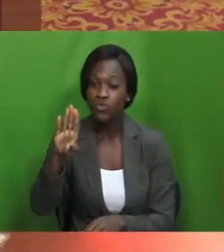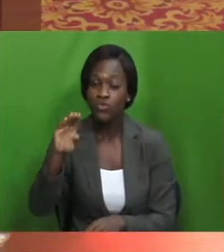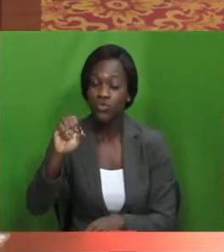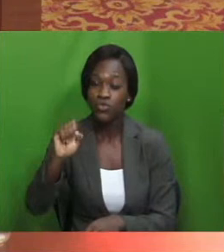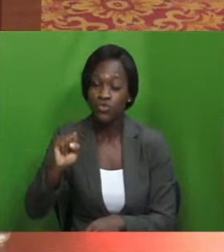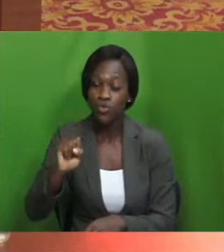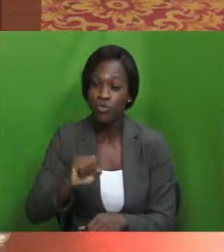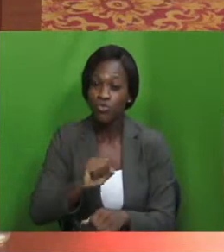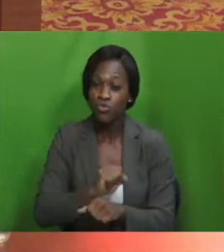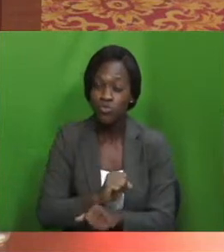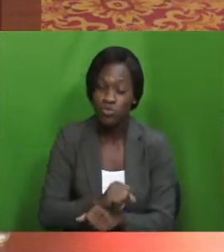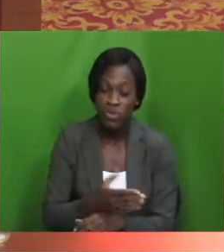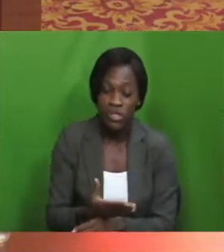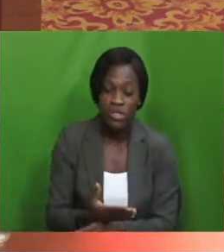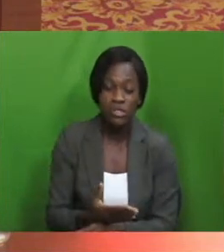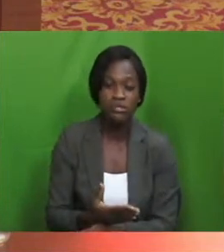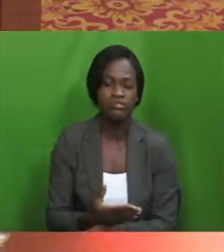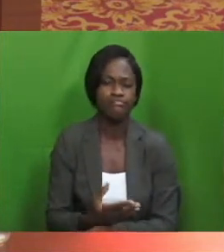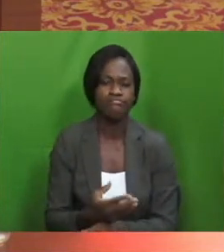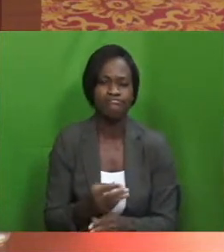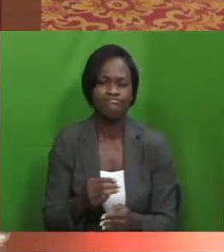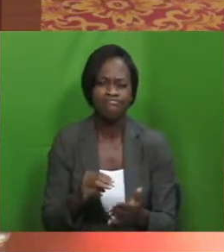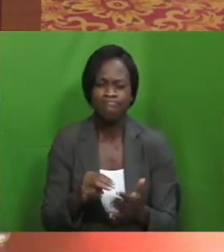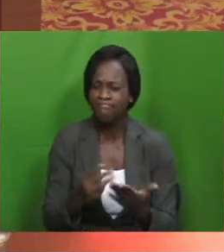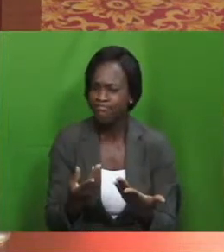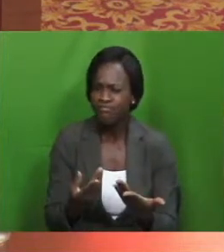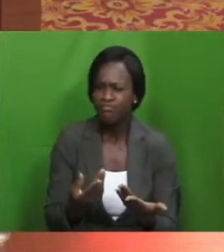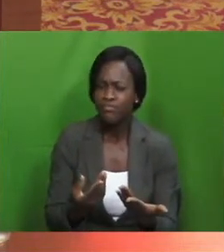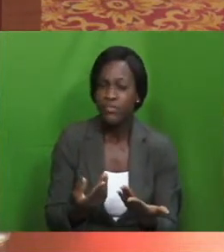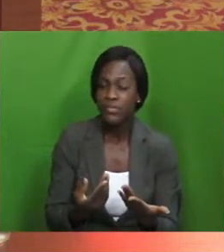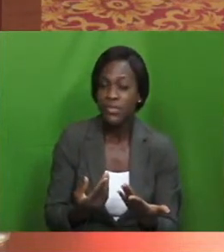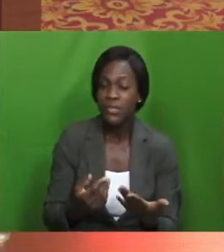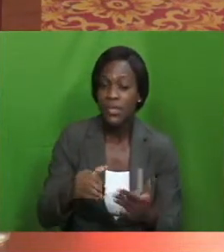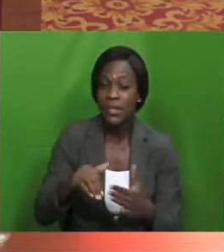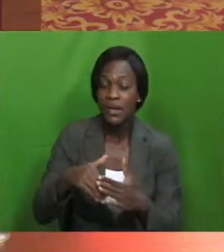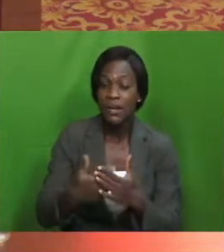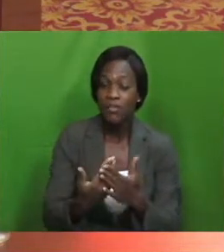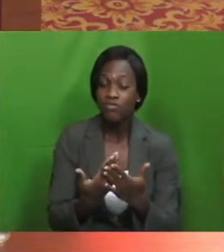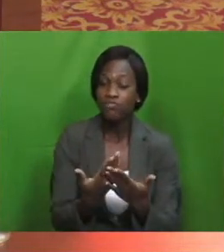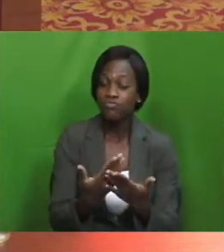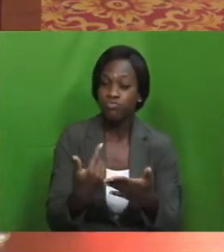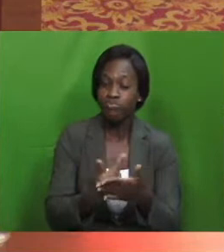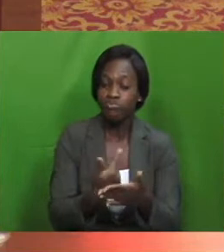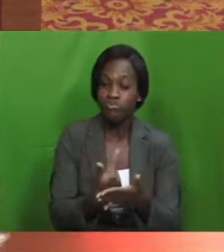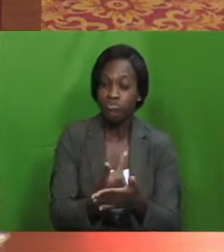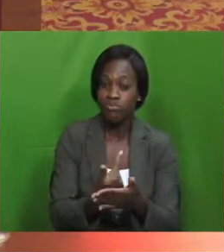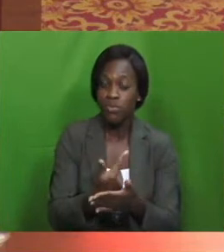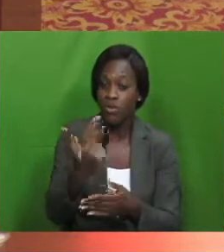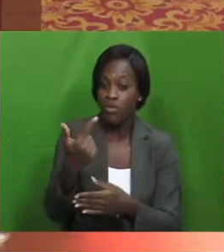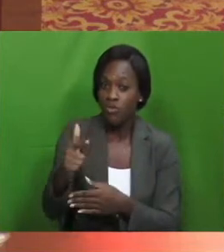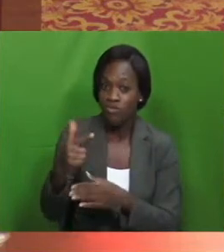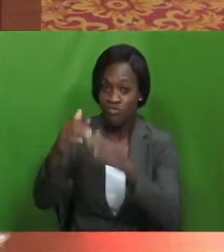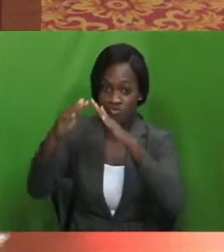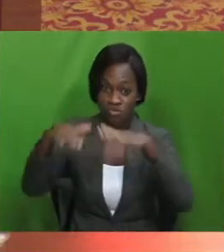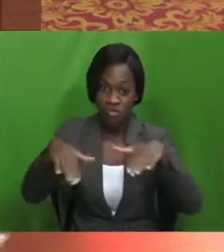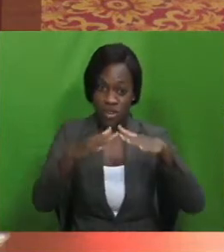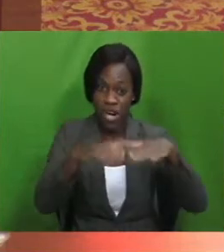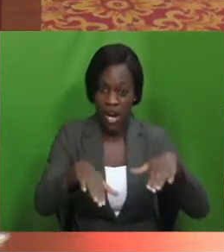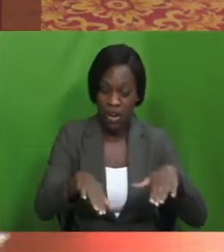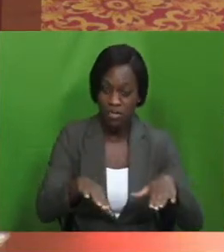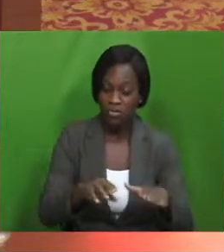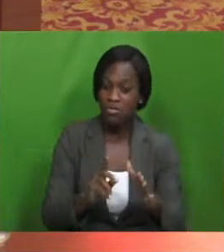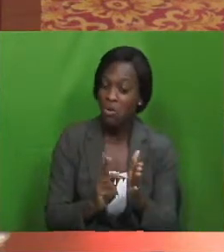is a rally for food and jobs, the greenhouse village module, the agricultural mechanization